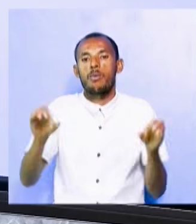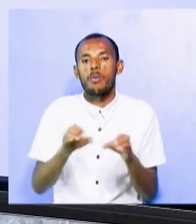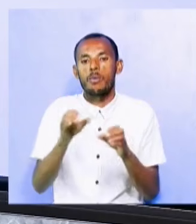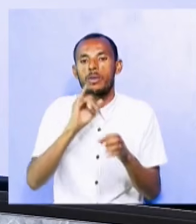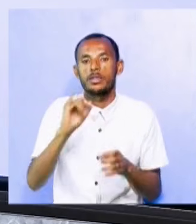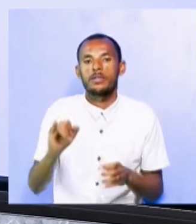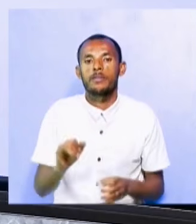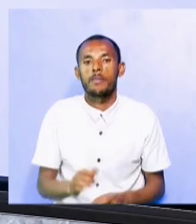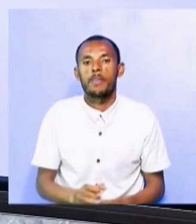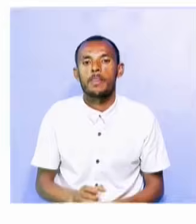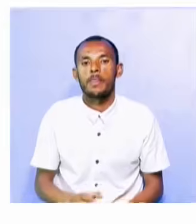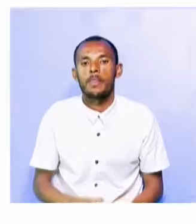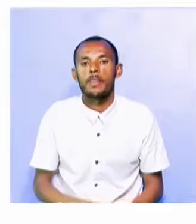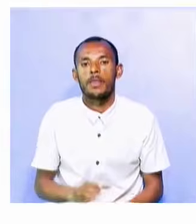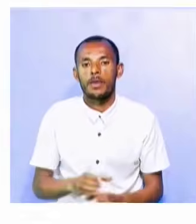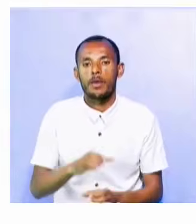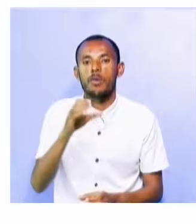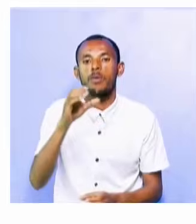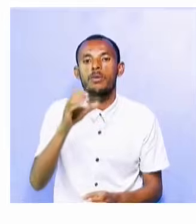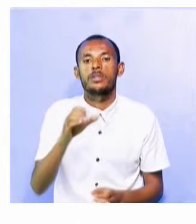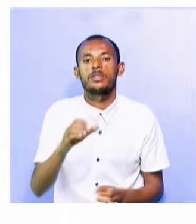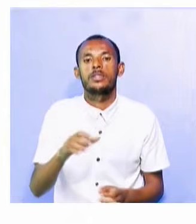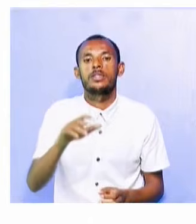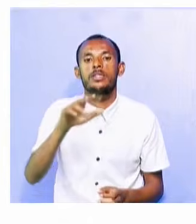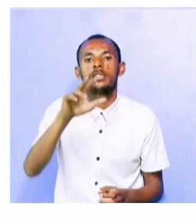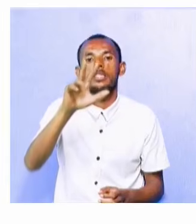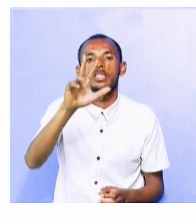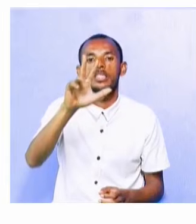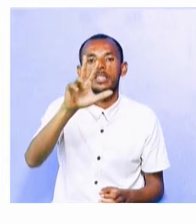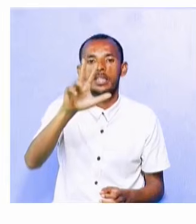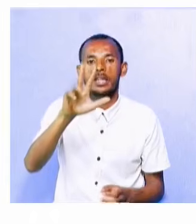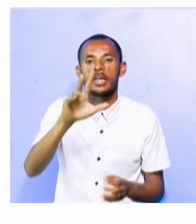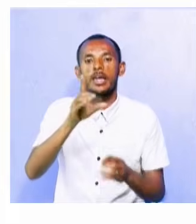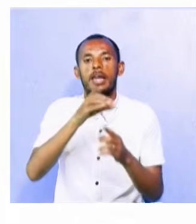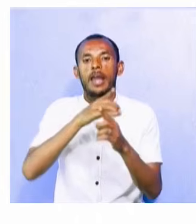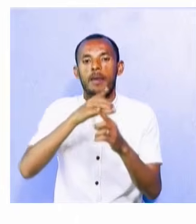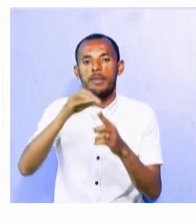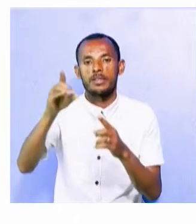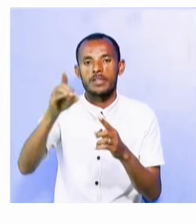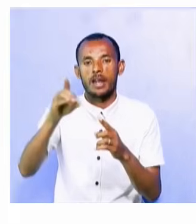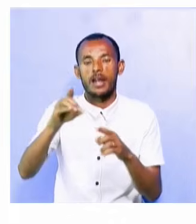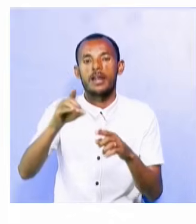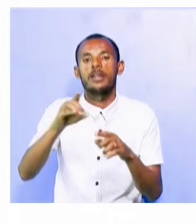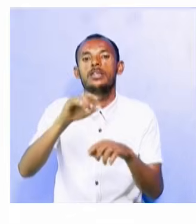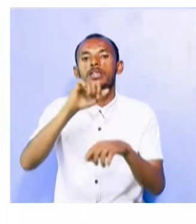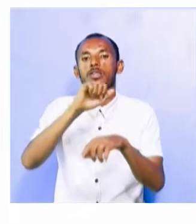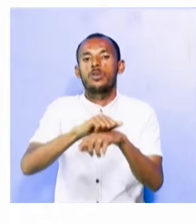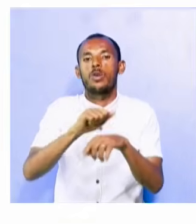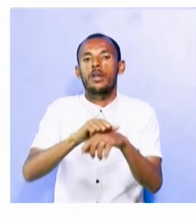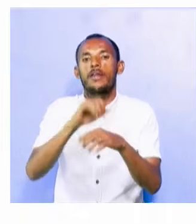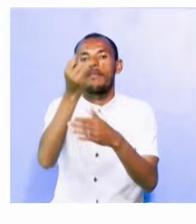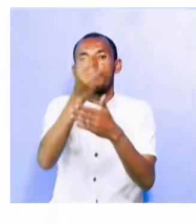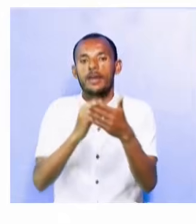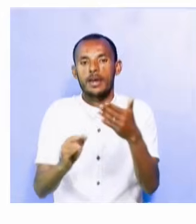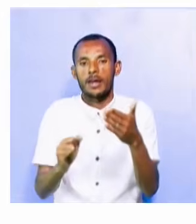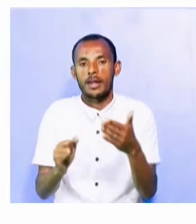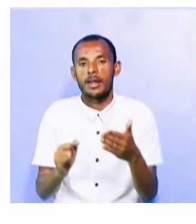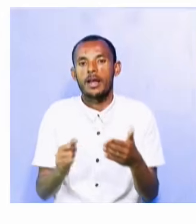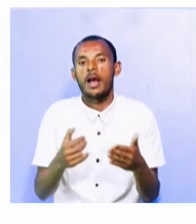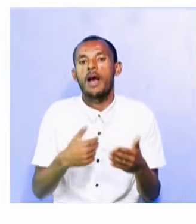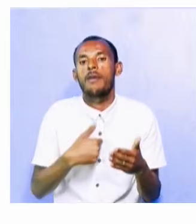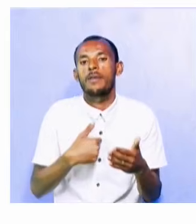a solid figure, a 3-dimensional solid figure having this kind of